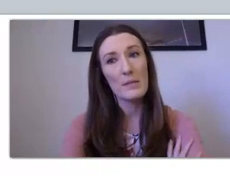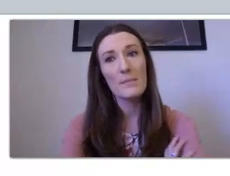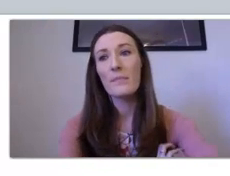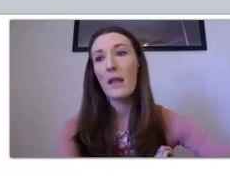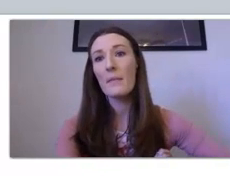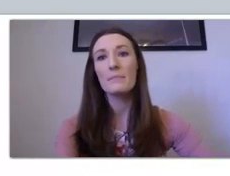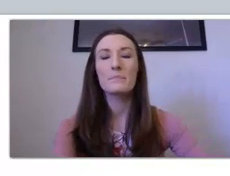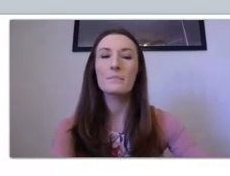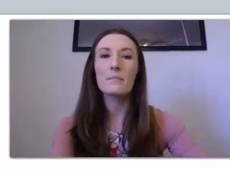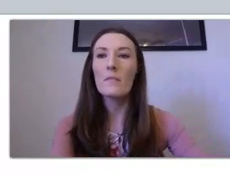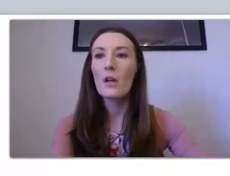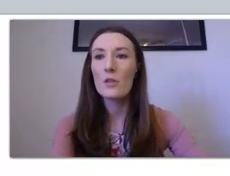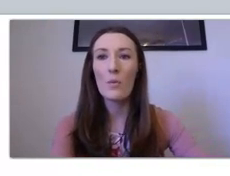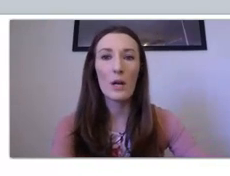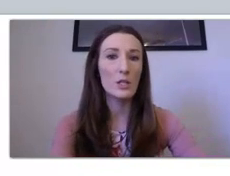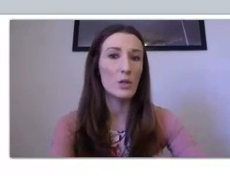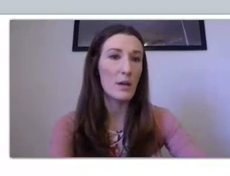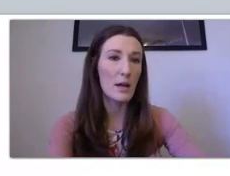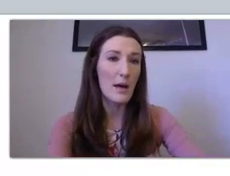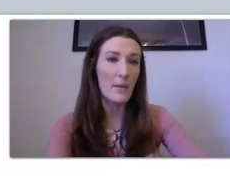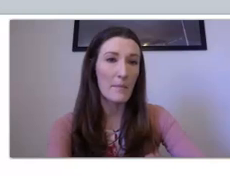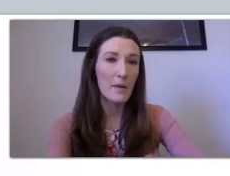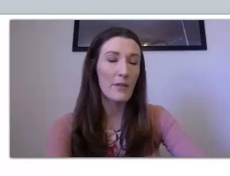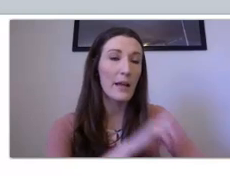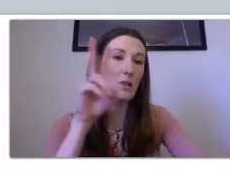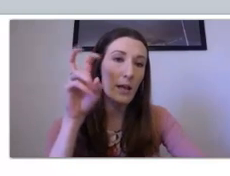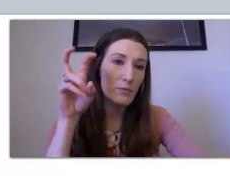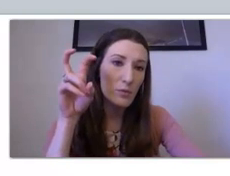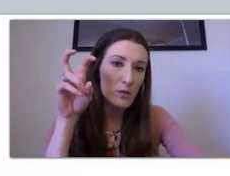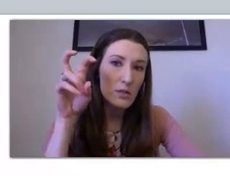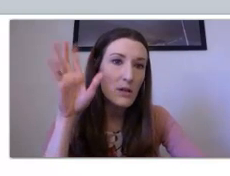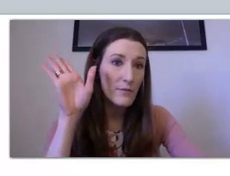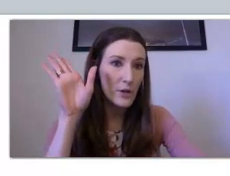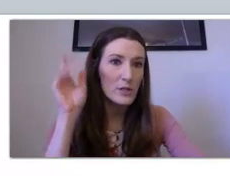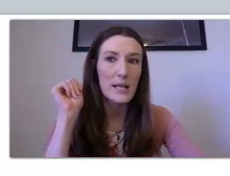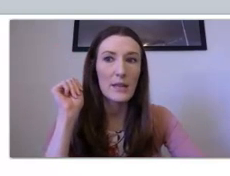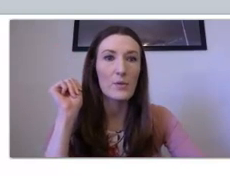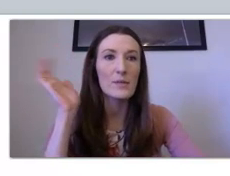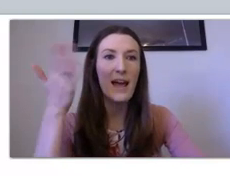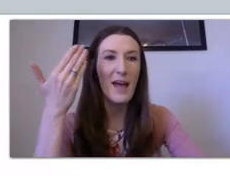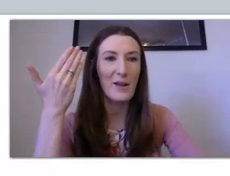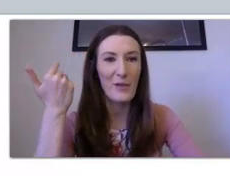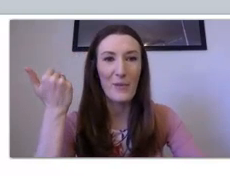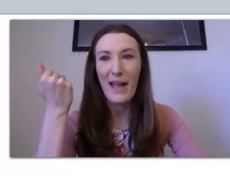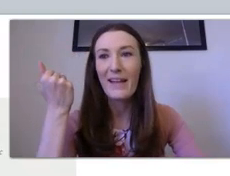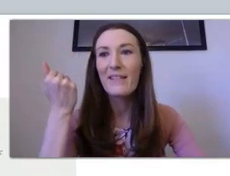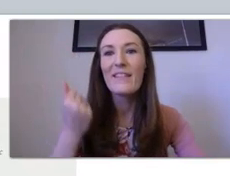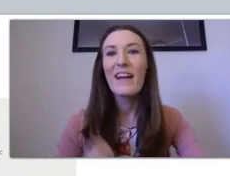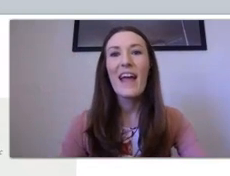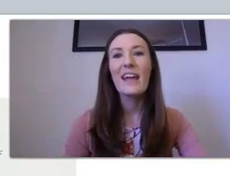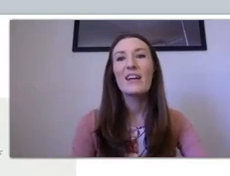group games. Okay? So we're going to do the like life rules first to get those out of the